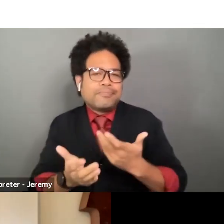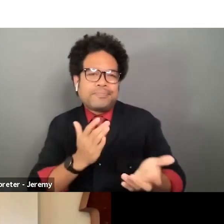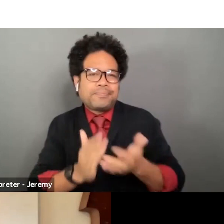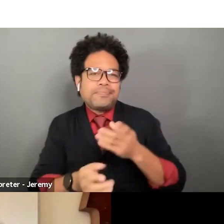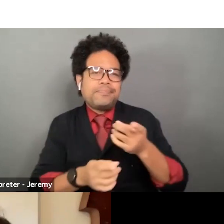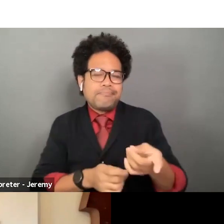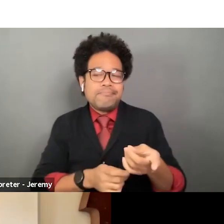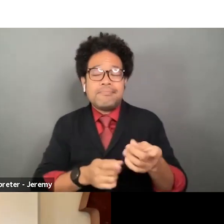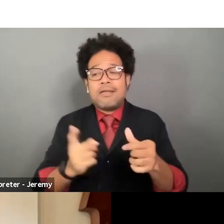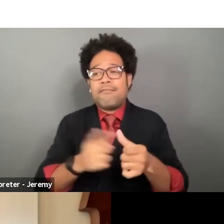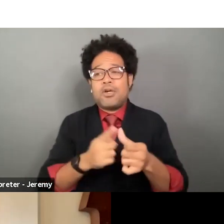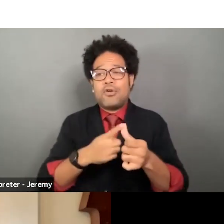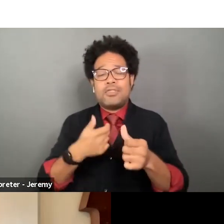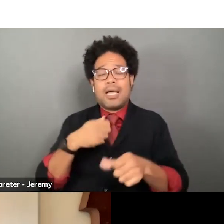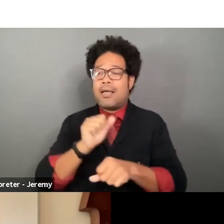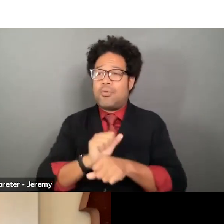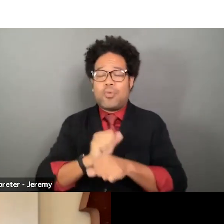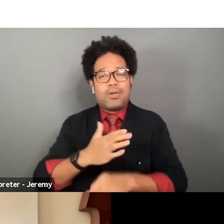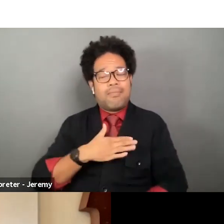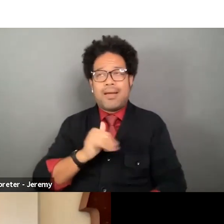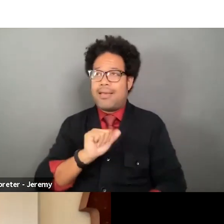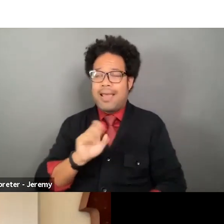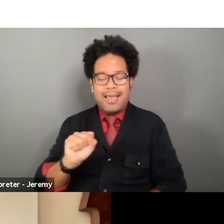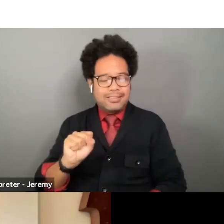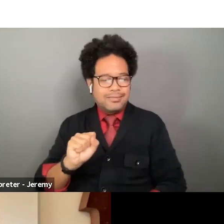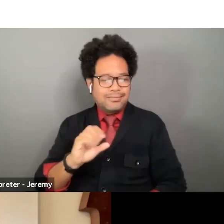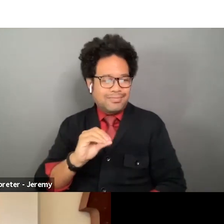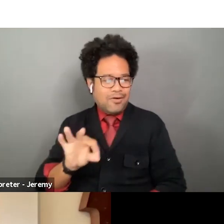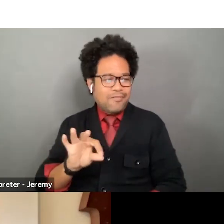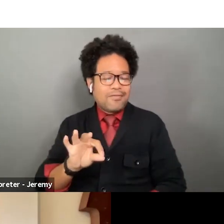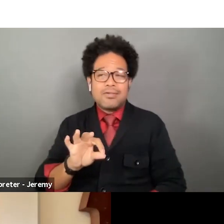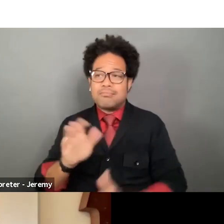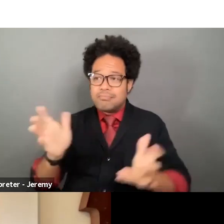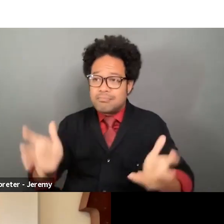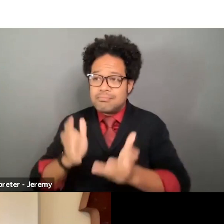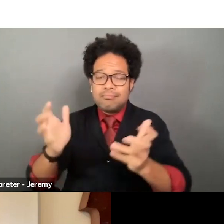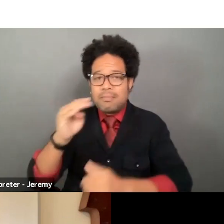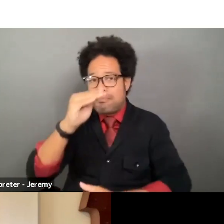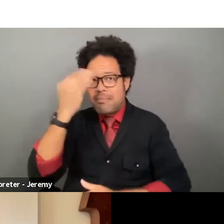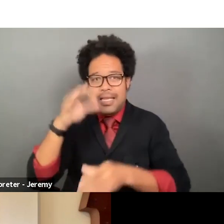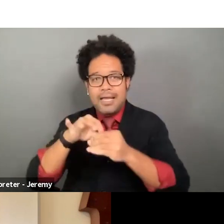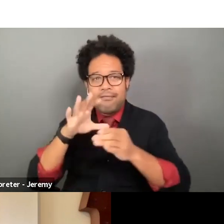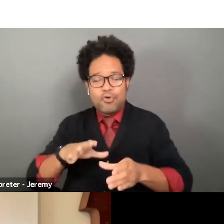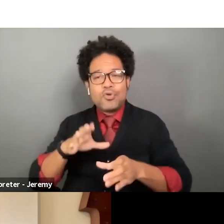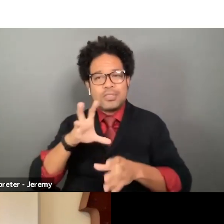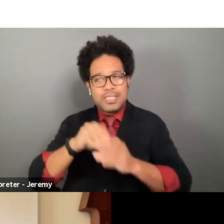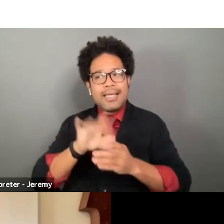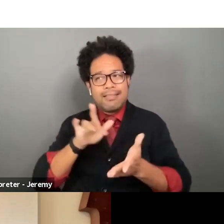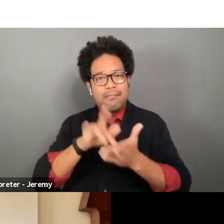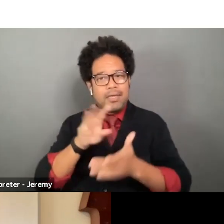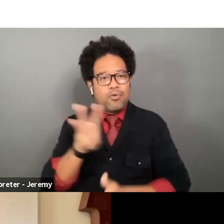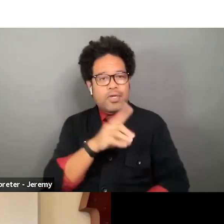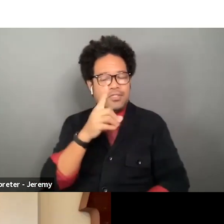I worked my ass off on mobilizing Black voters in the Midwest for Biden. And